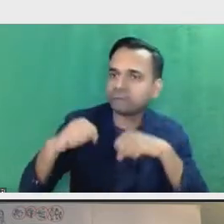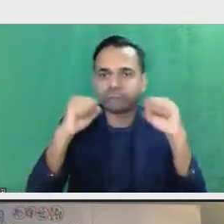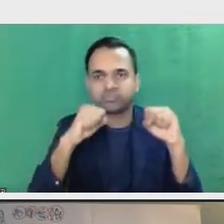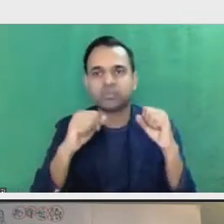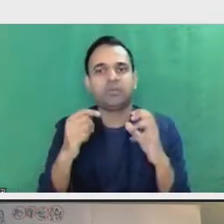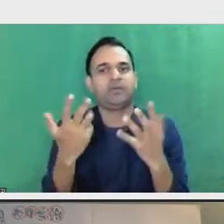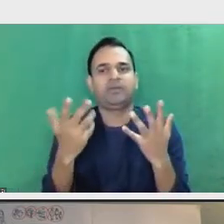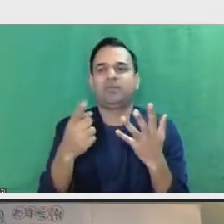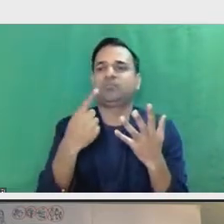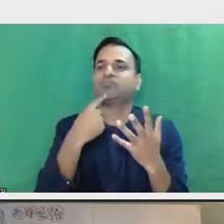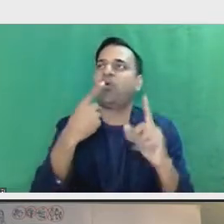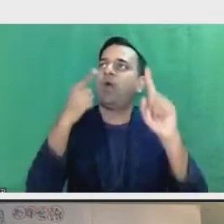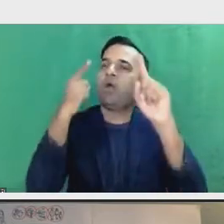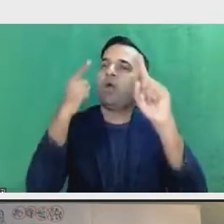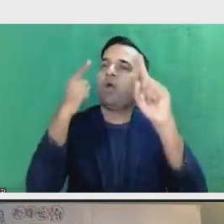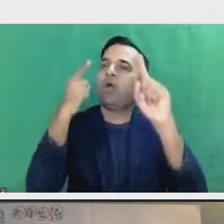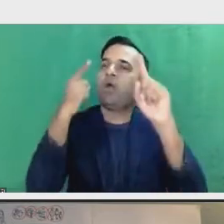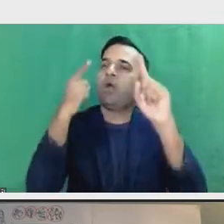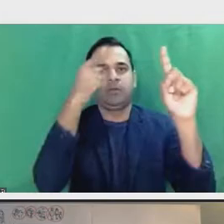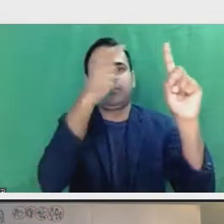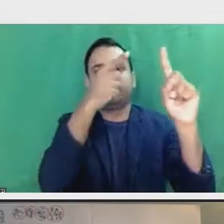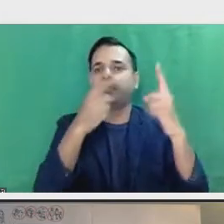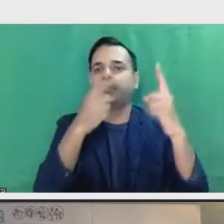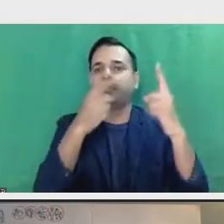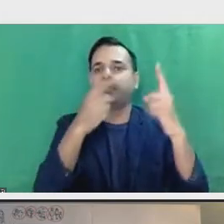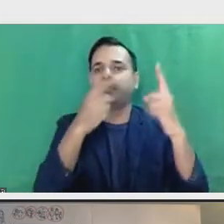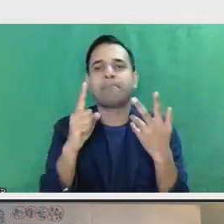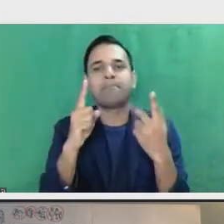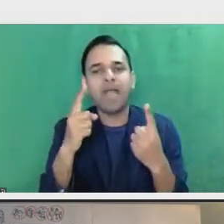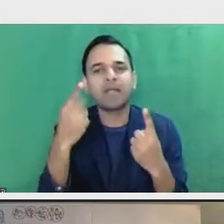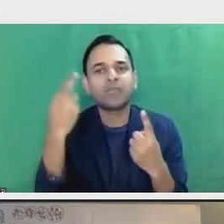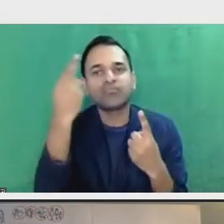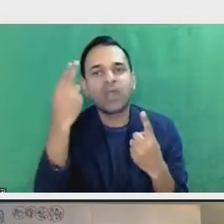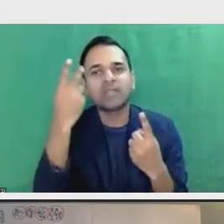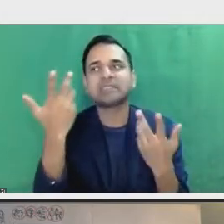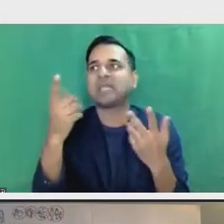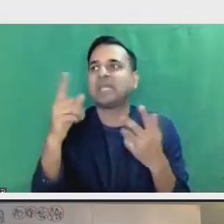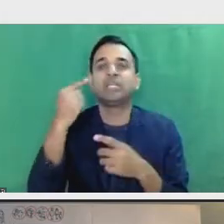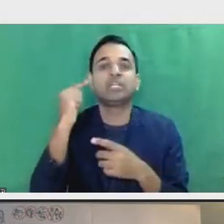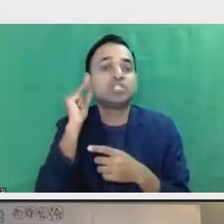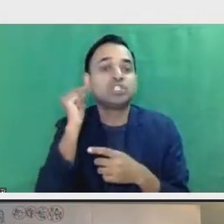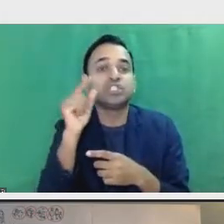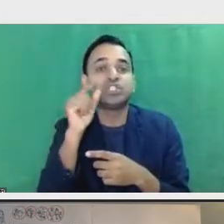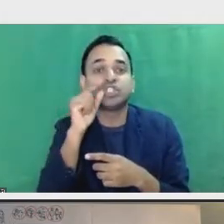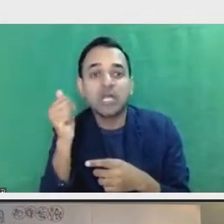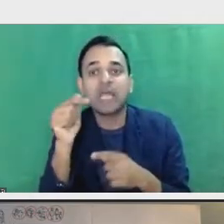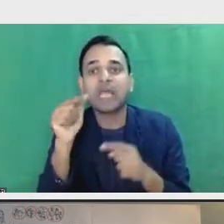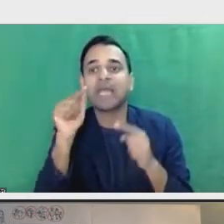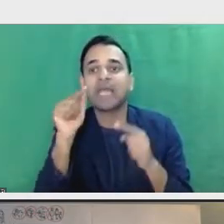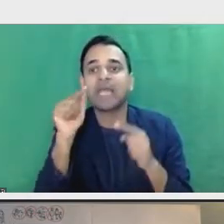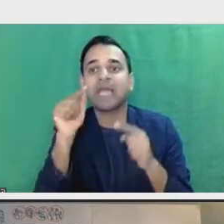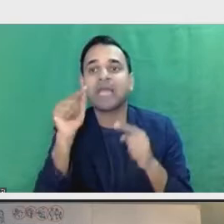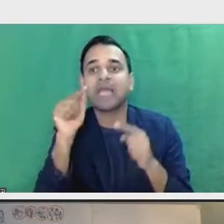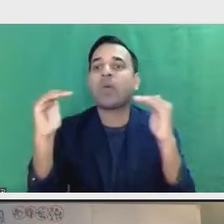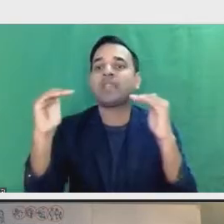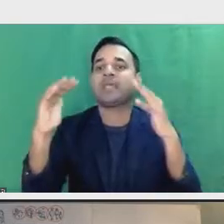within policies and actions that actually will empower the women. At the national level, at the